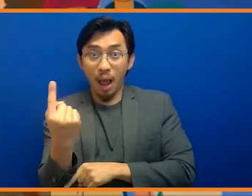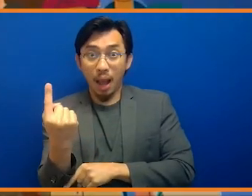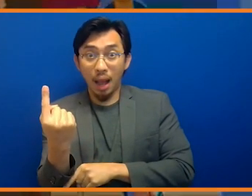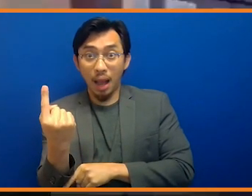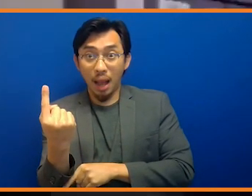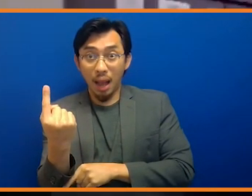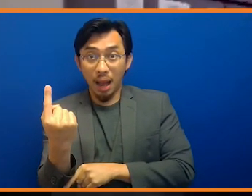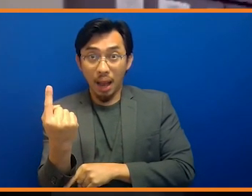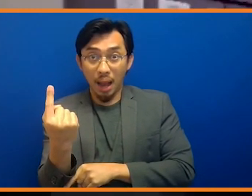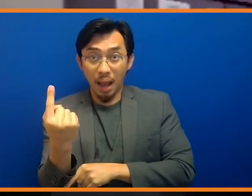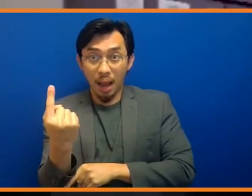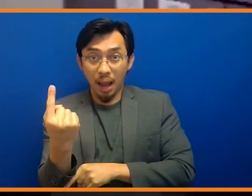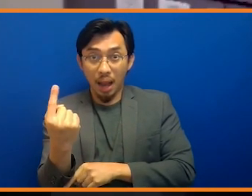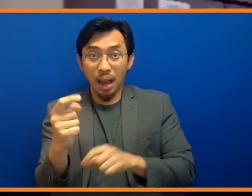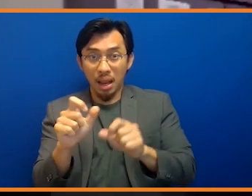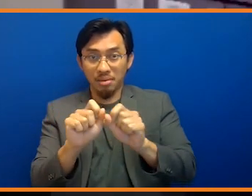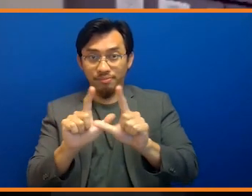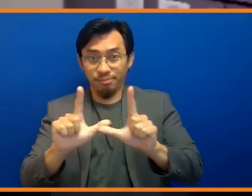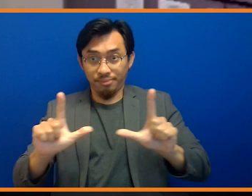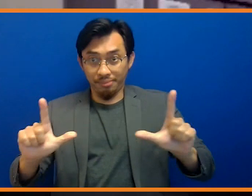So